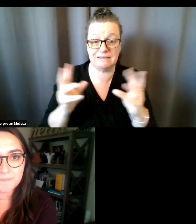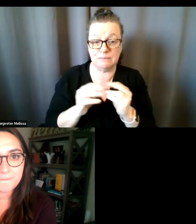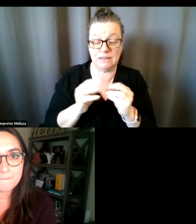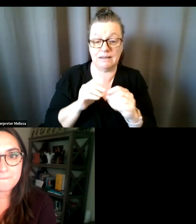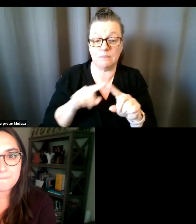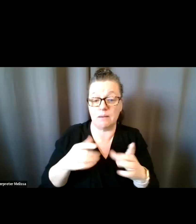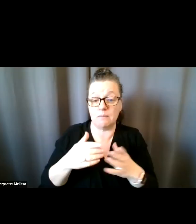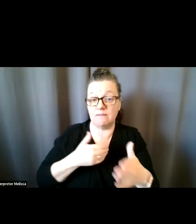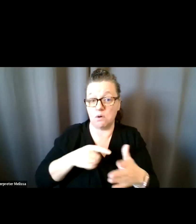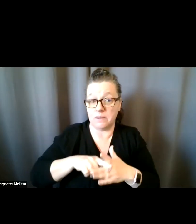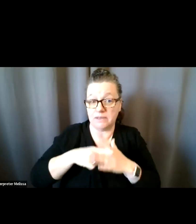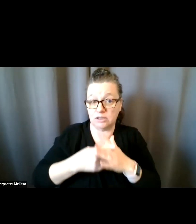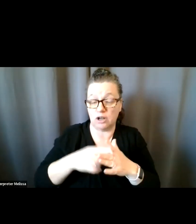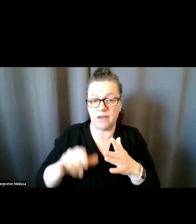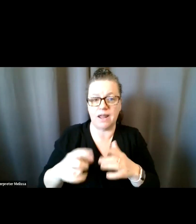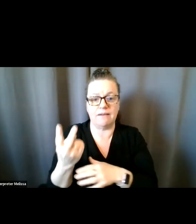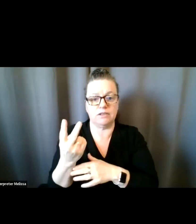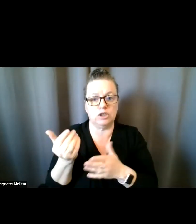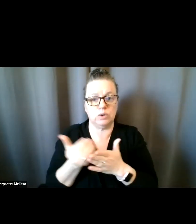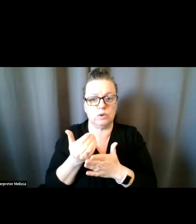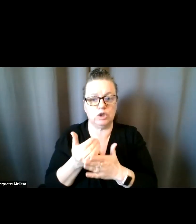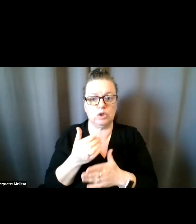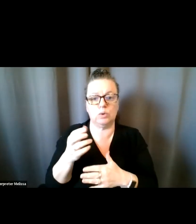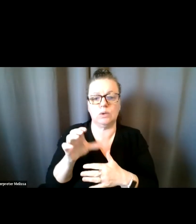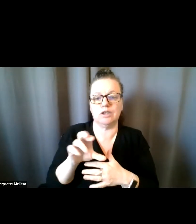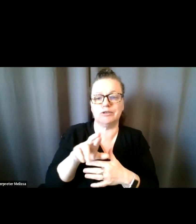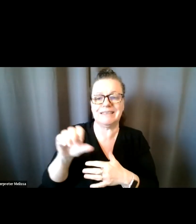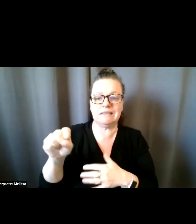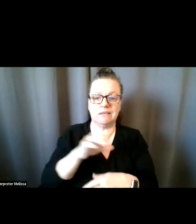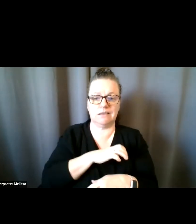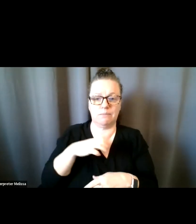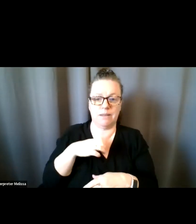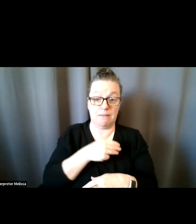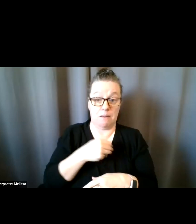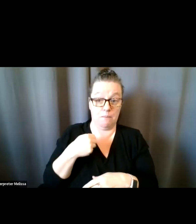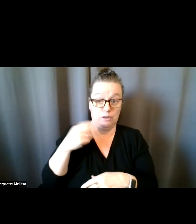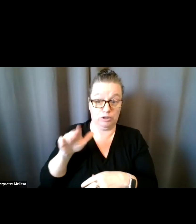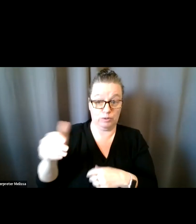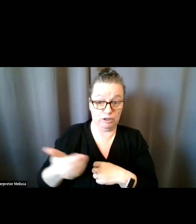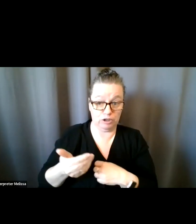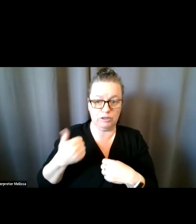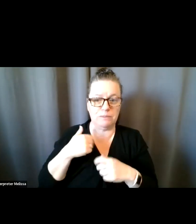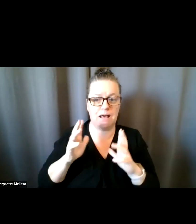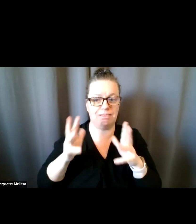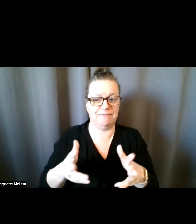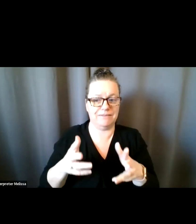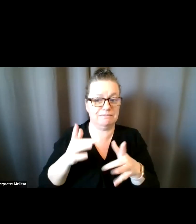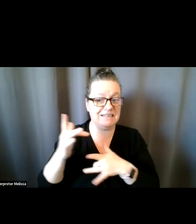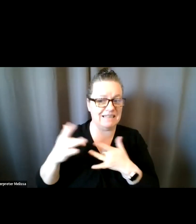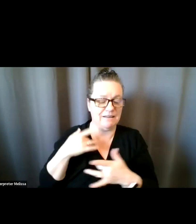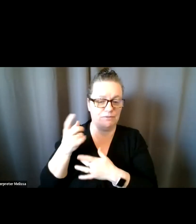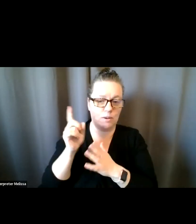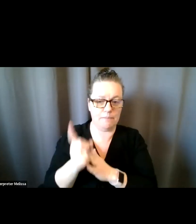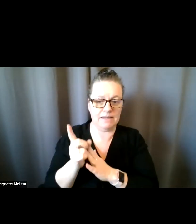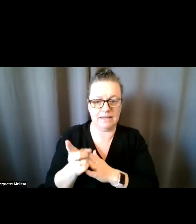before we dive into that, and I also have 2 new CRIS committee members to introduce, but I'll leave you all excited for the next few minutes and we'll do that